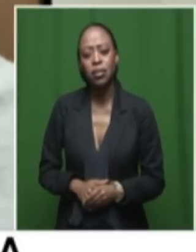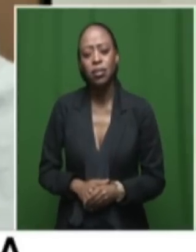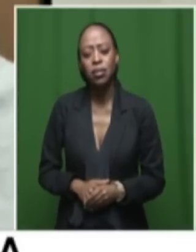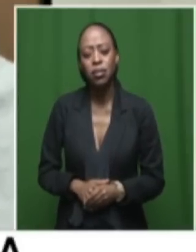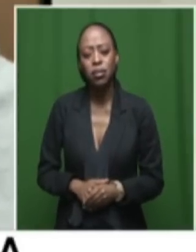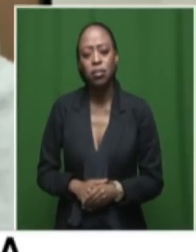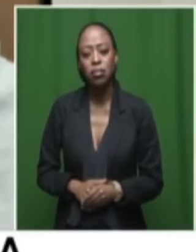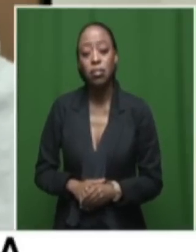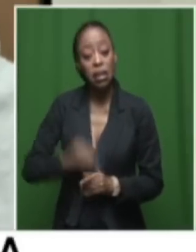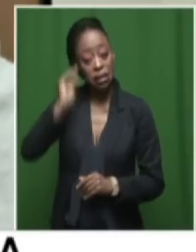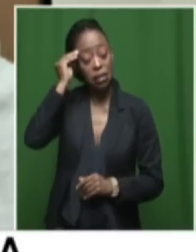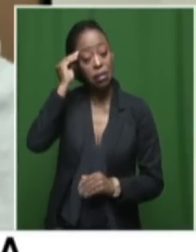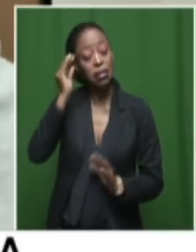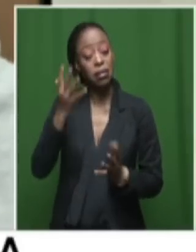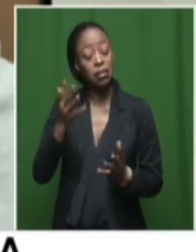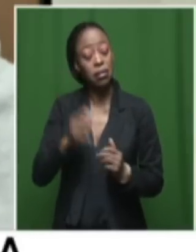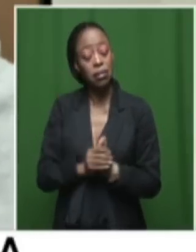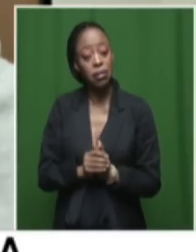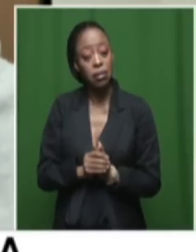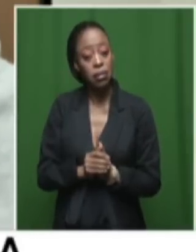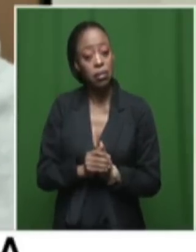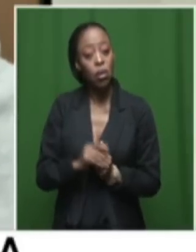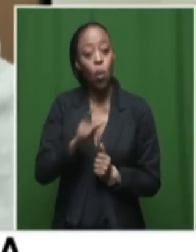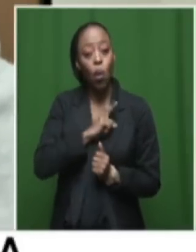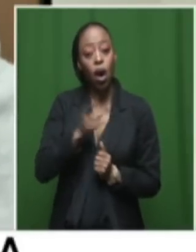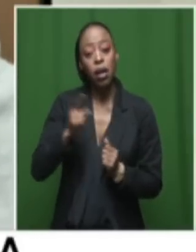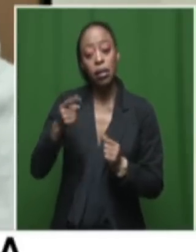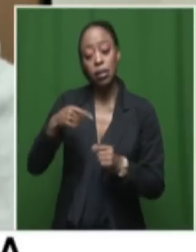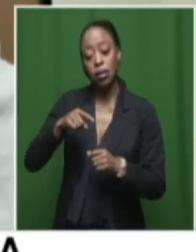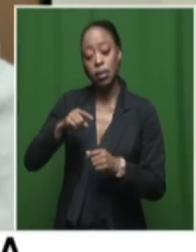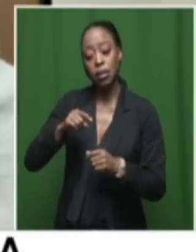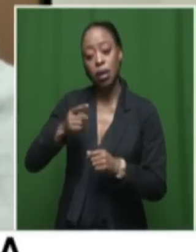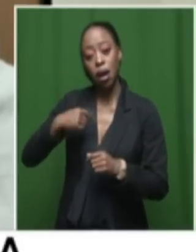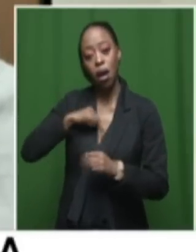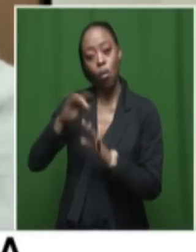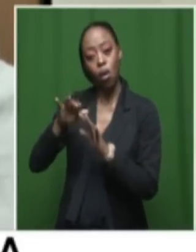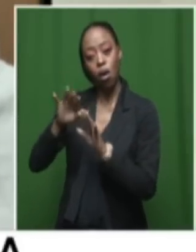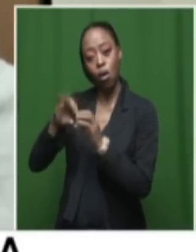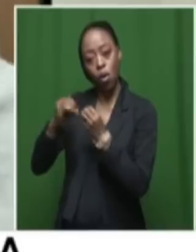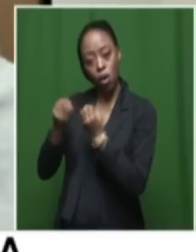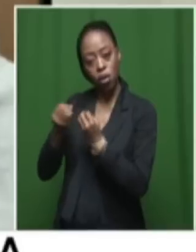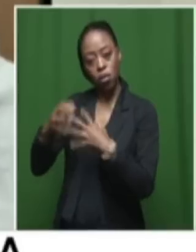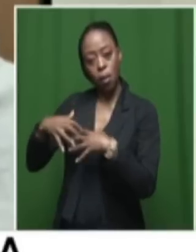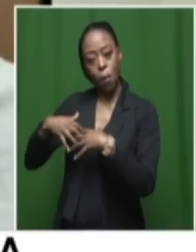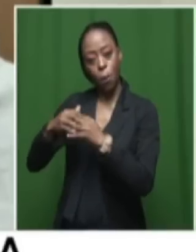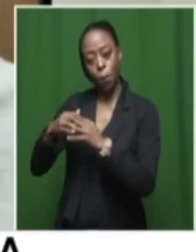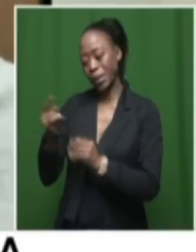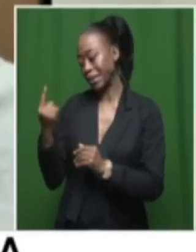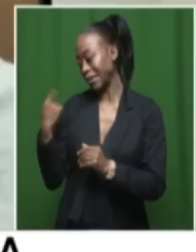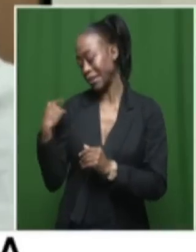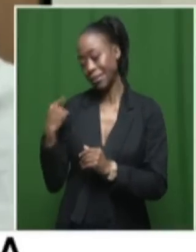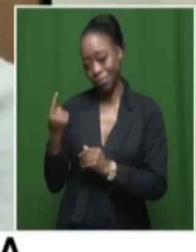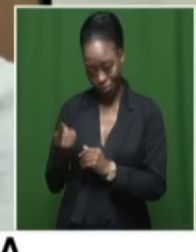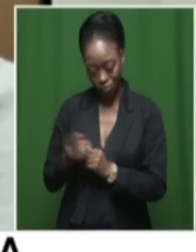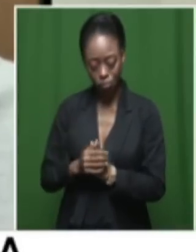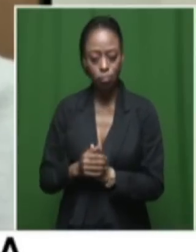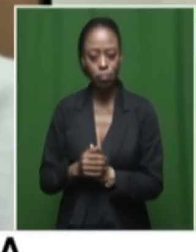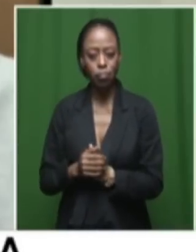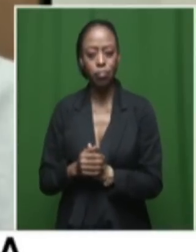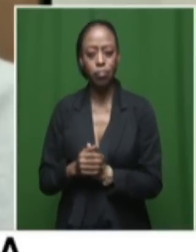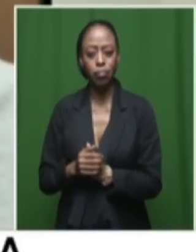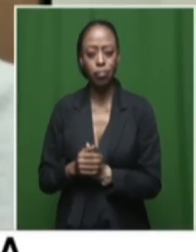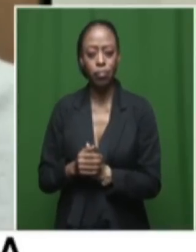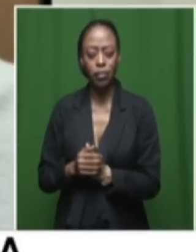Well, it's interesting. We founded this institute a few months ago and walked into a